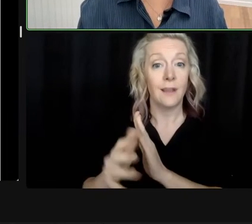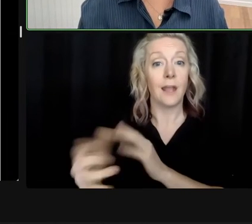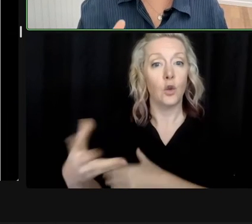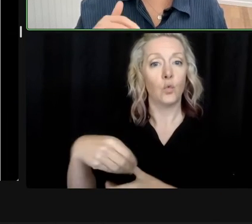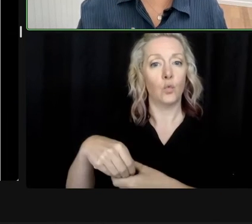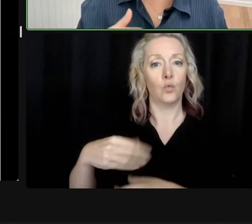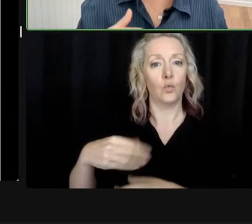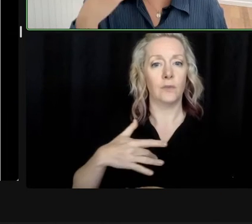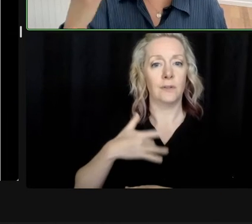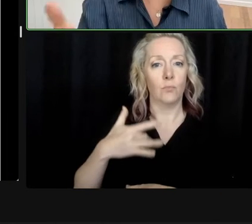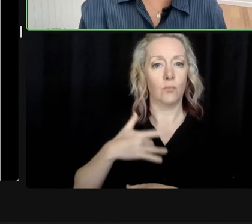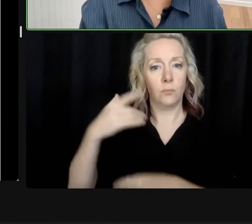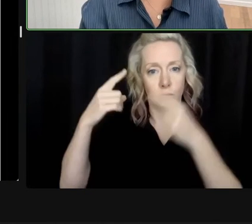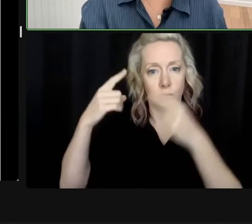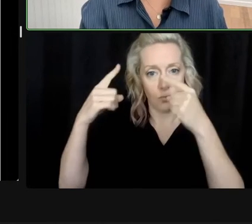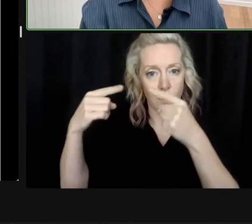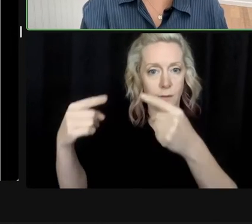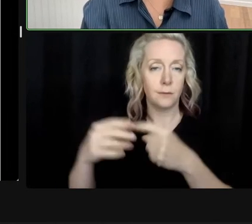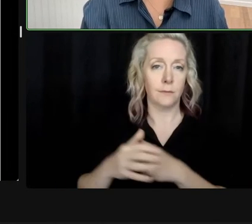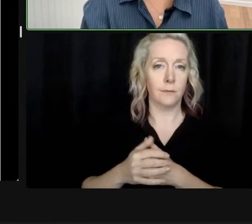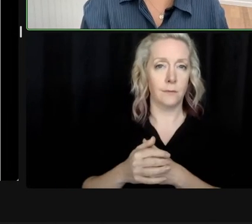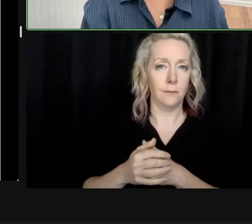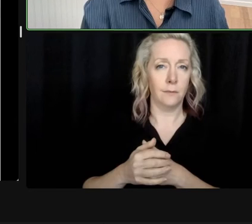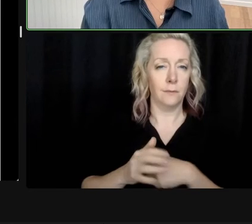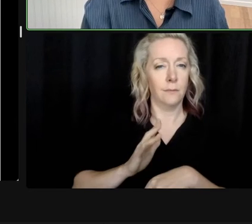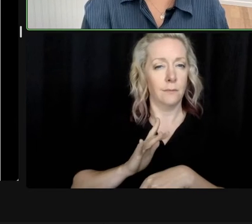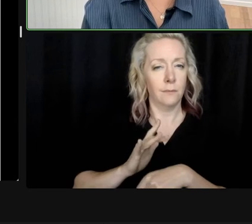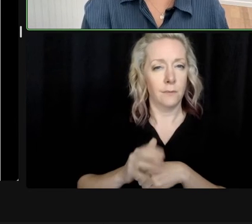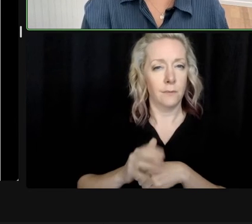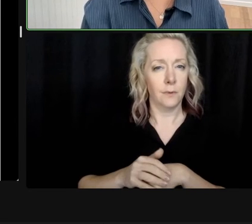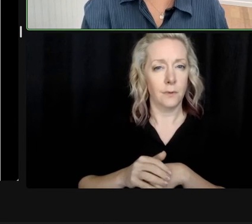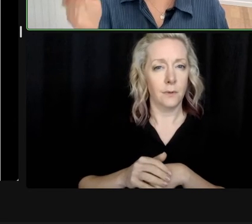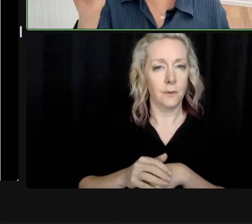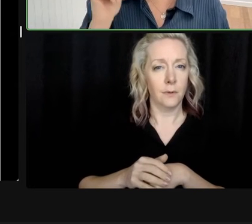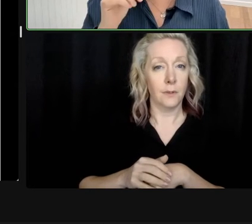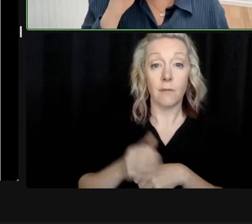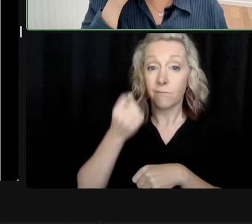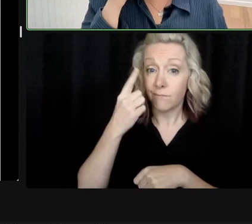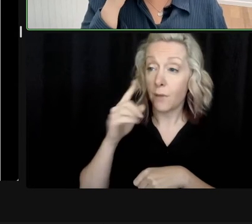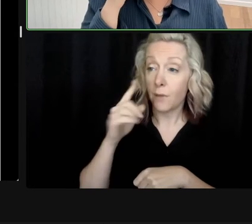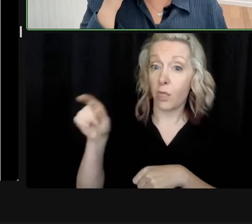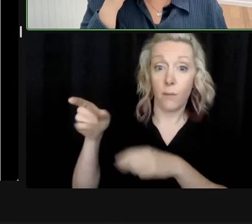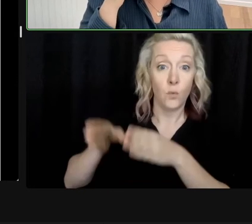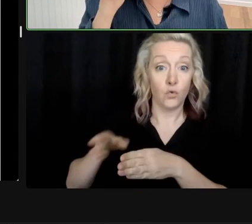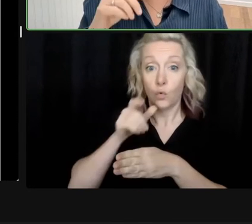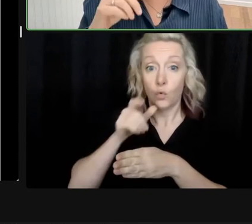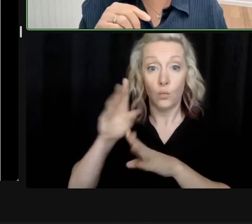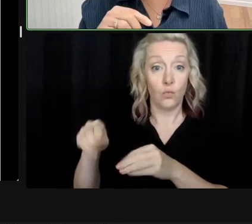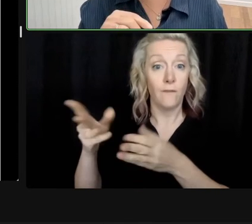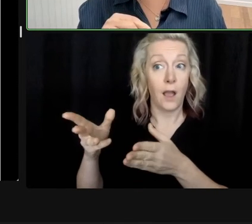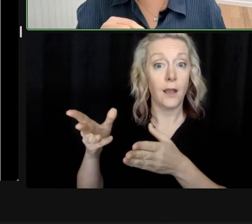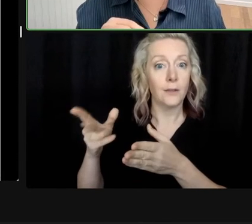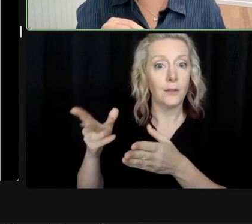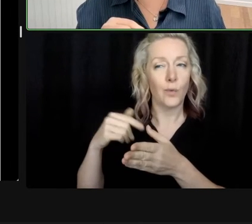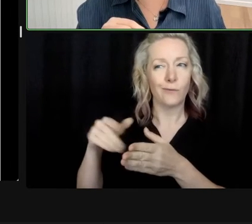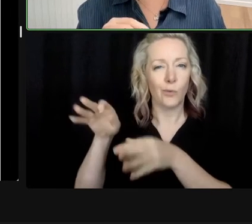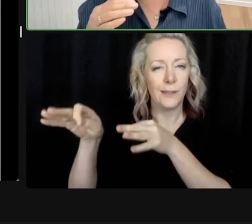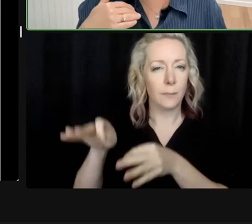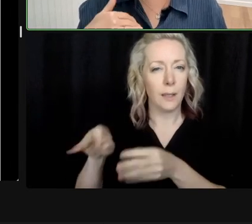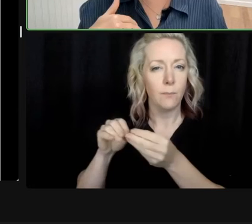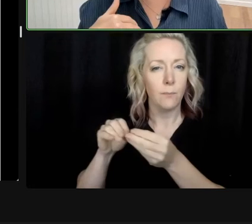So that's good. You may have to give that person that's providing those services and supports more information about sensory